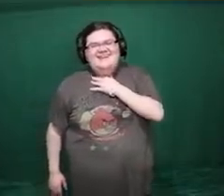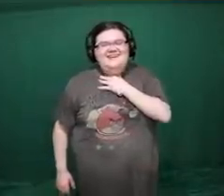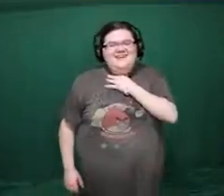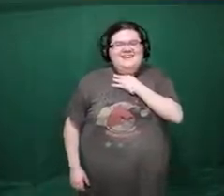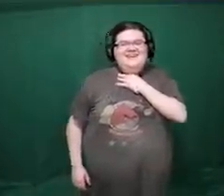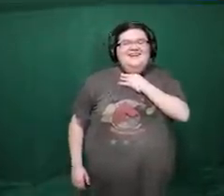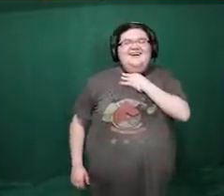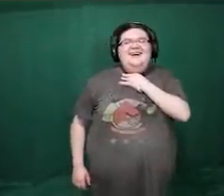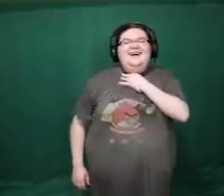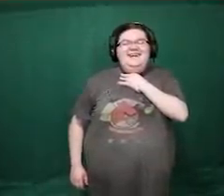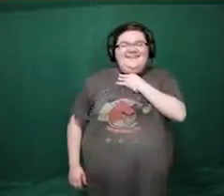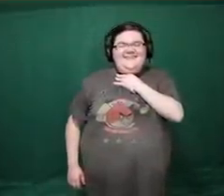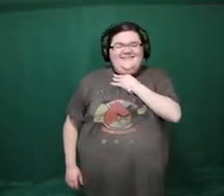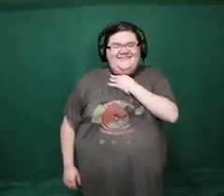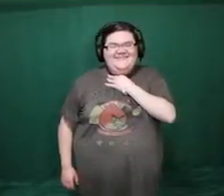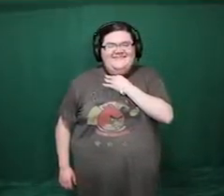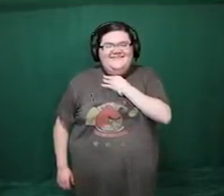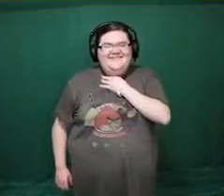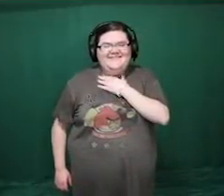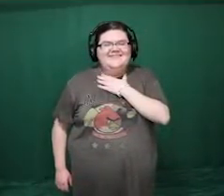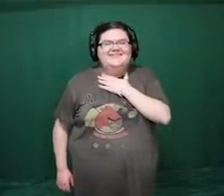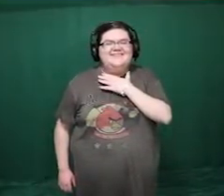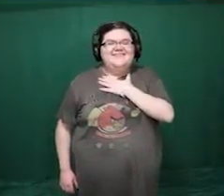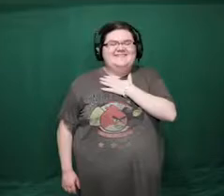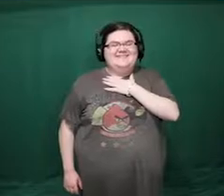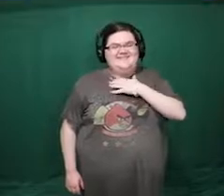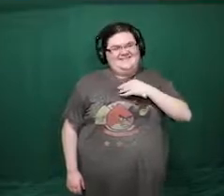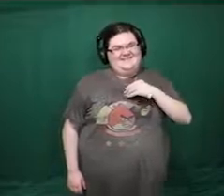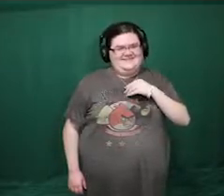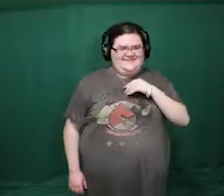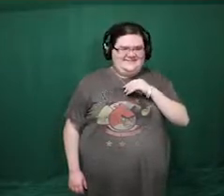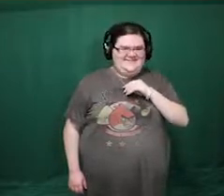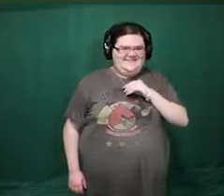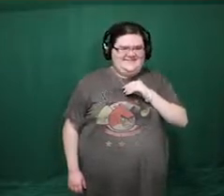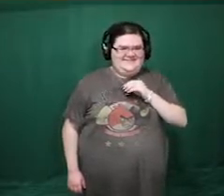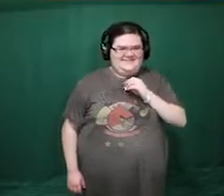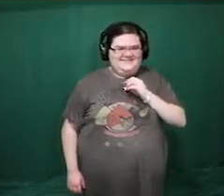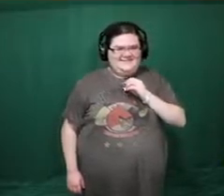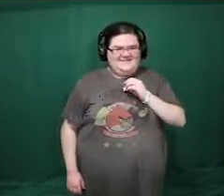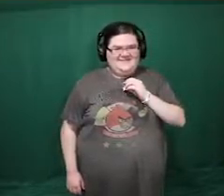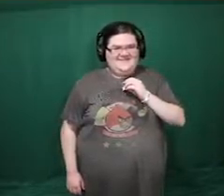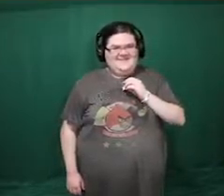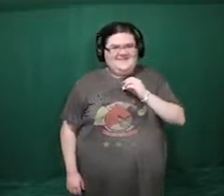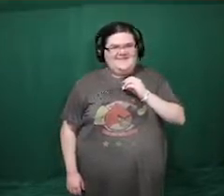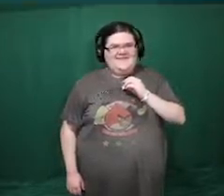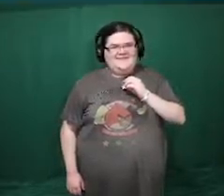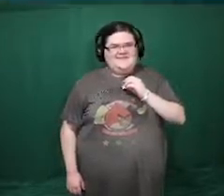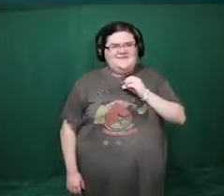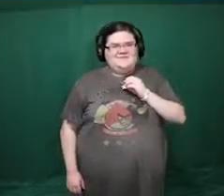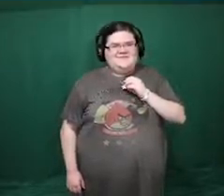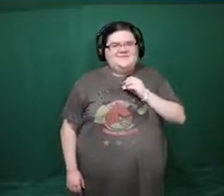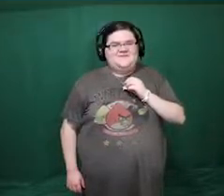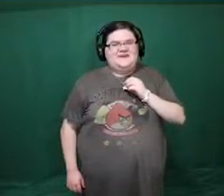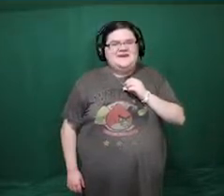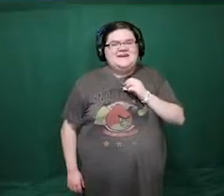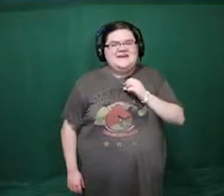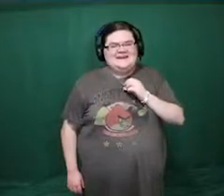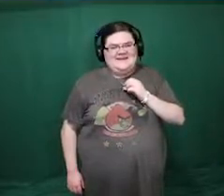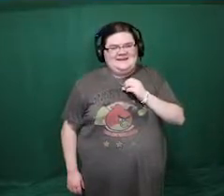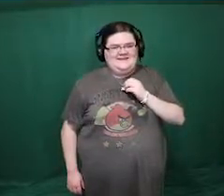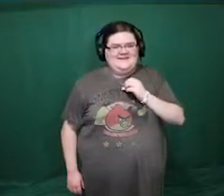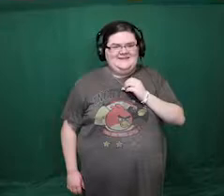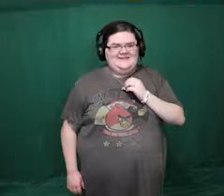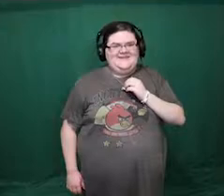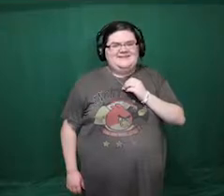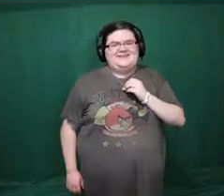The Blues! The Blues! About to do it, they score! The Blues have scored! Oh my